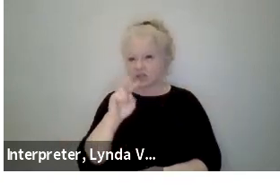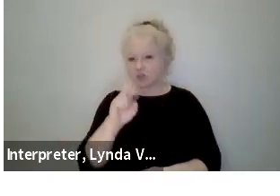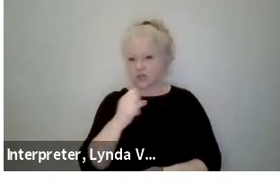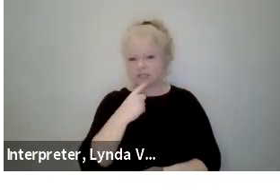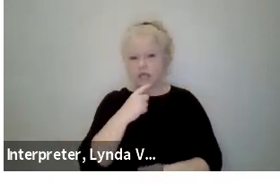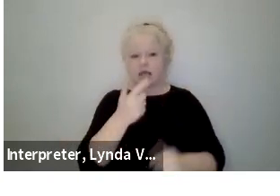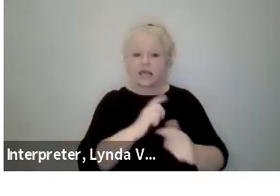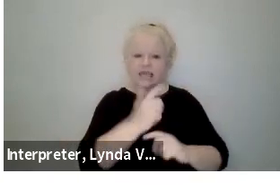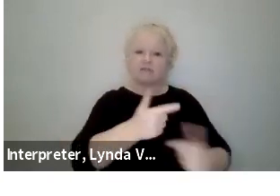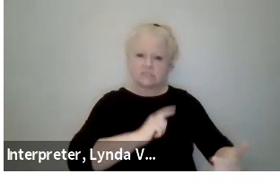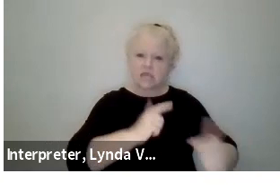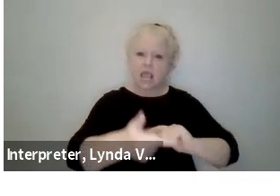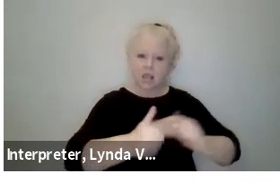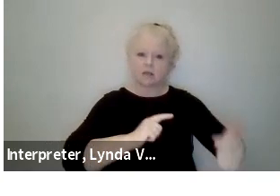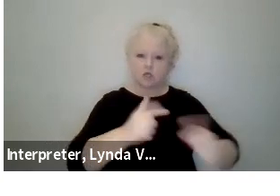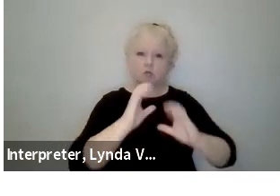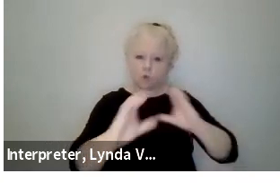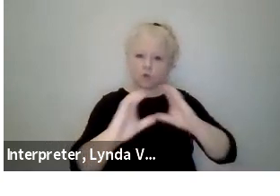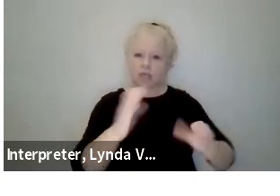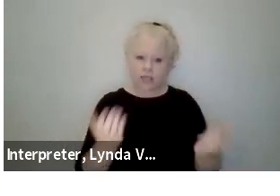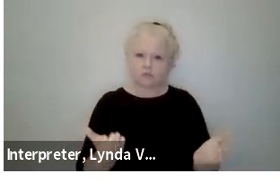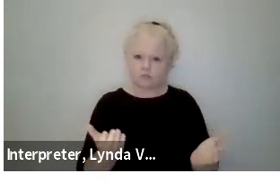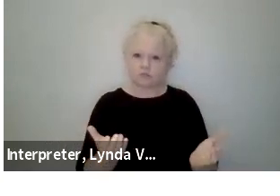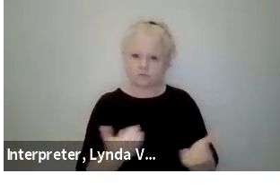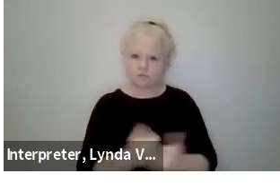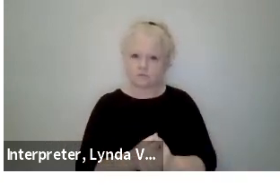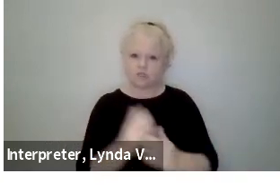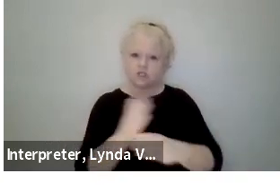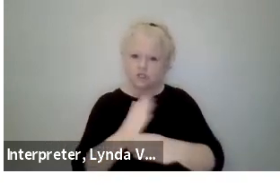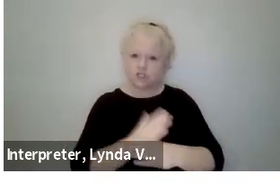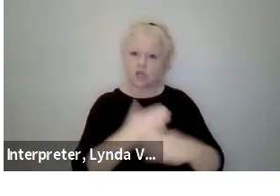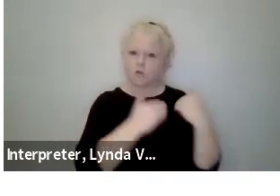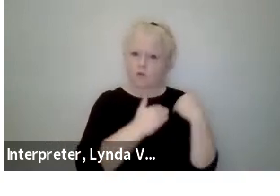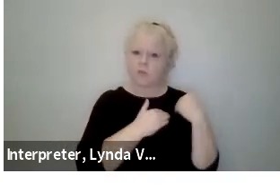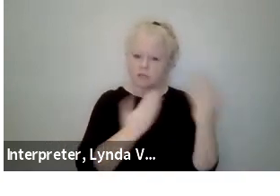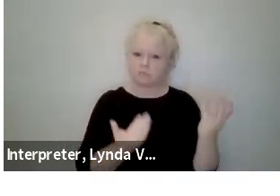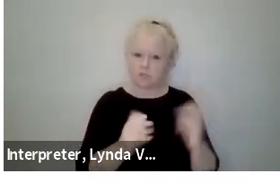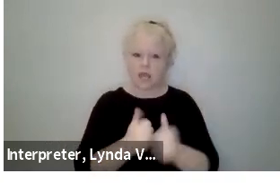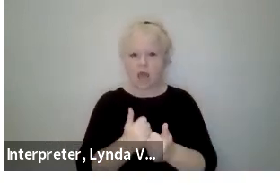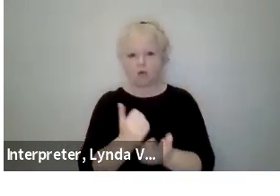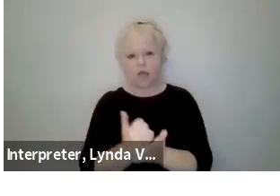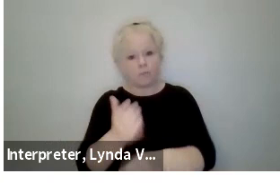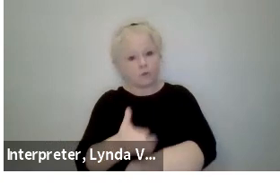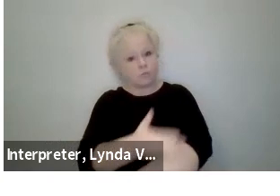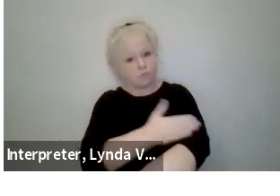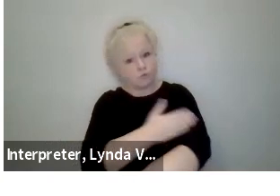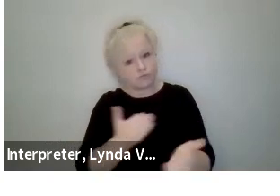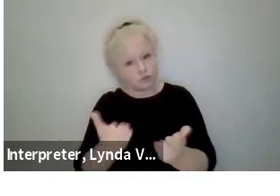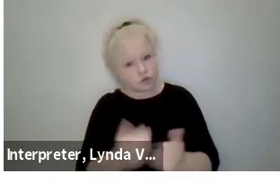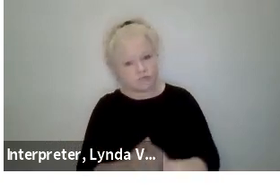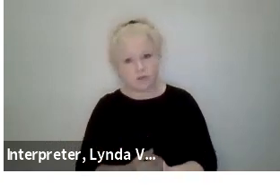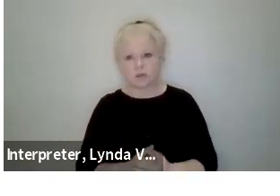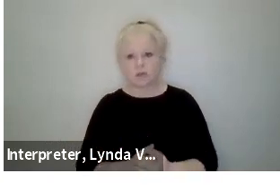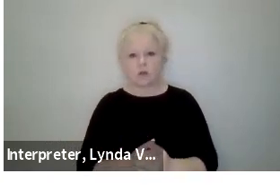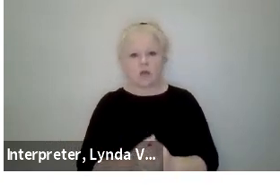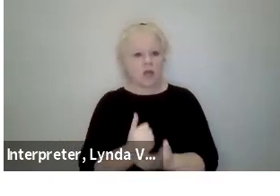take, just communicating to one another on ways to improve the system and ways to enhance service delivery, get referrals to where they need